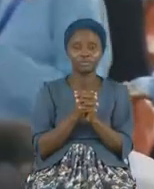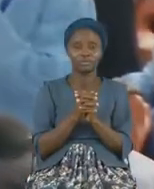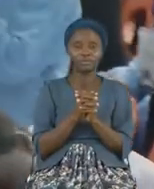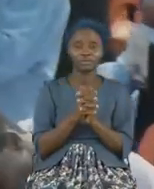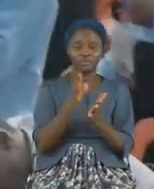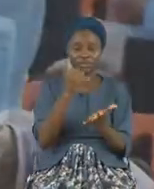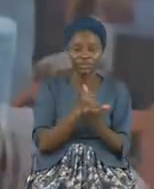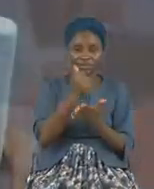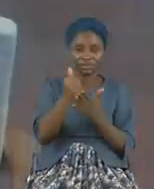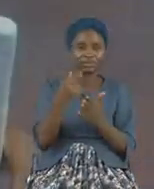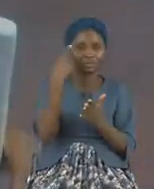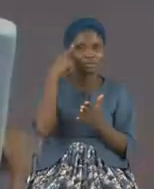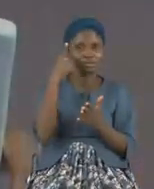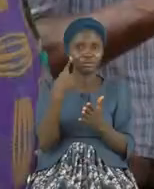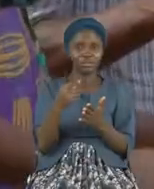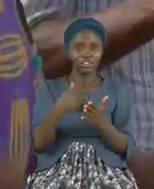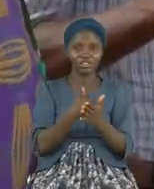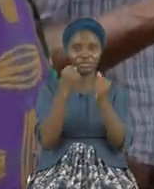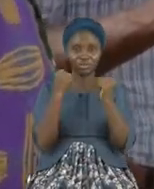Amen for the new strength.